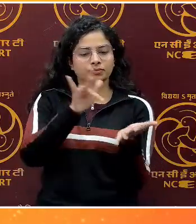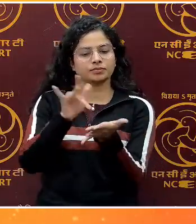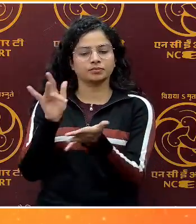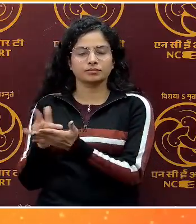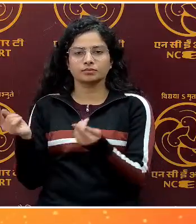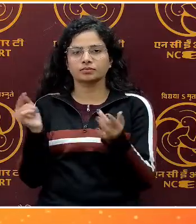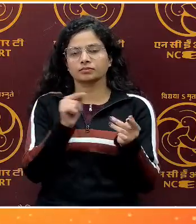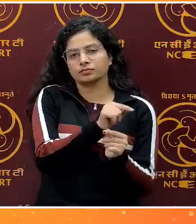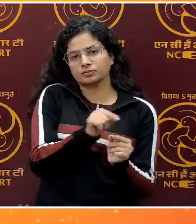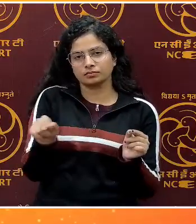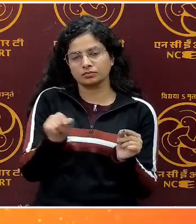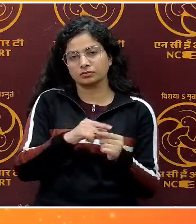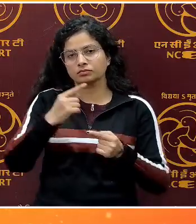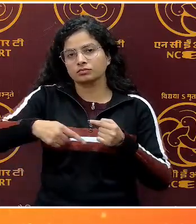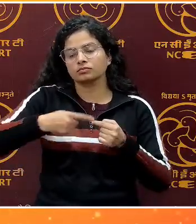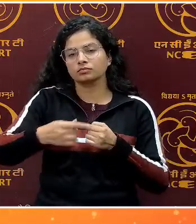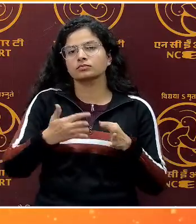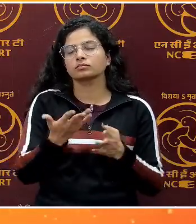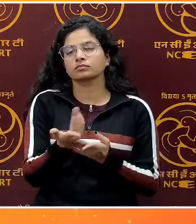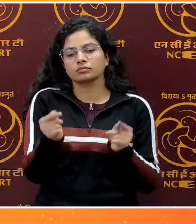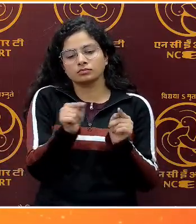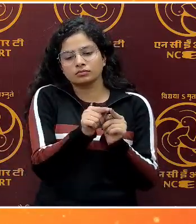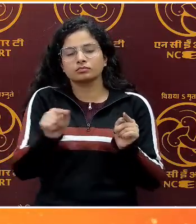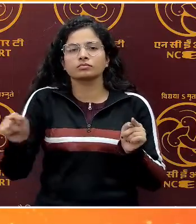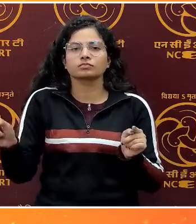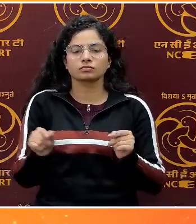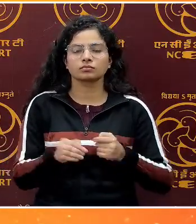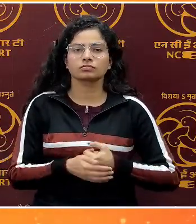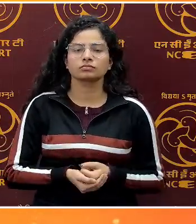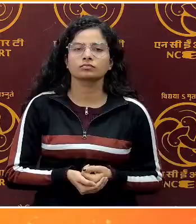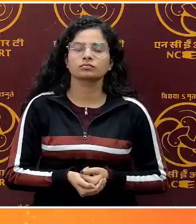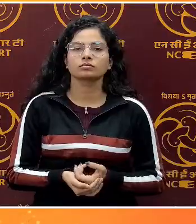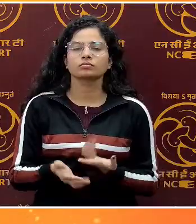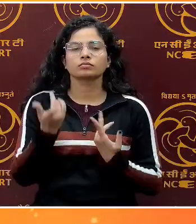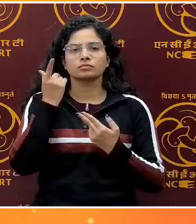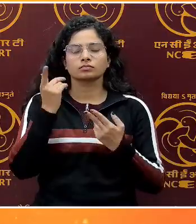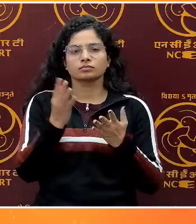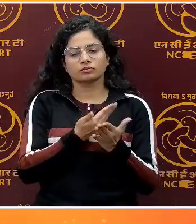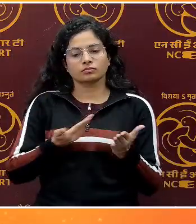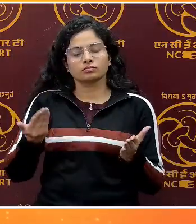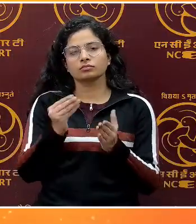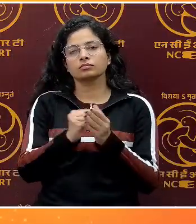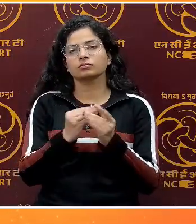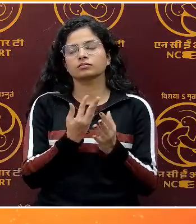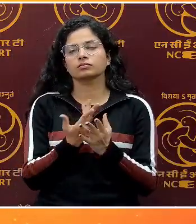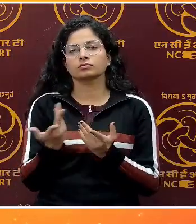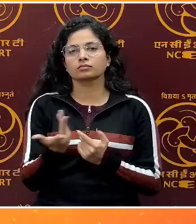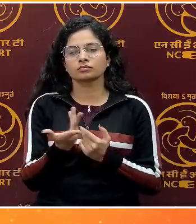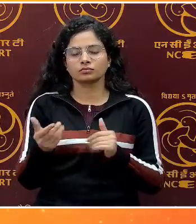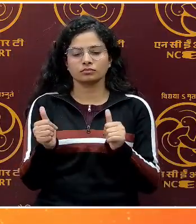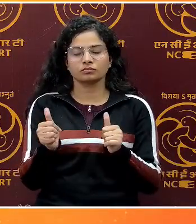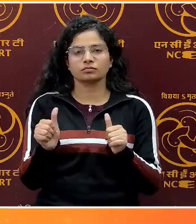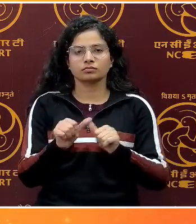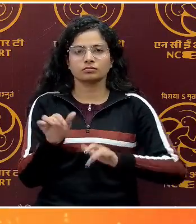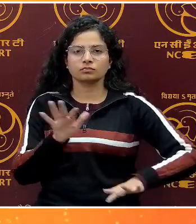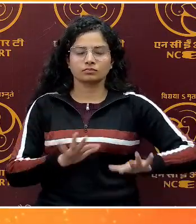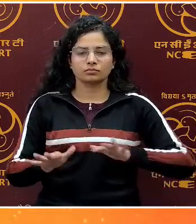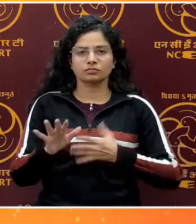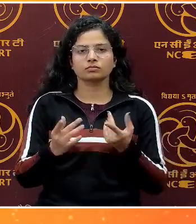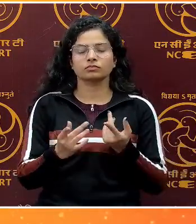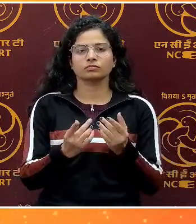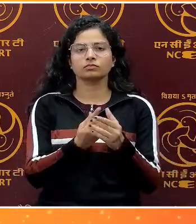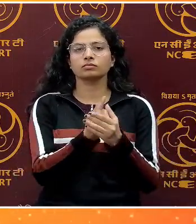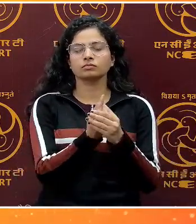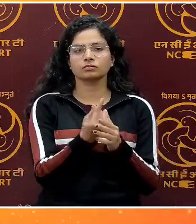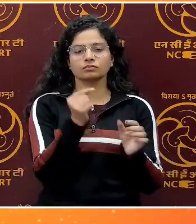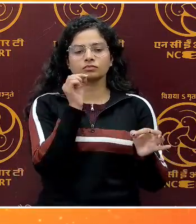it is always traveling in a straight line. So what do we do in that activity? We keep a candle flame, right? And then we